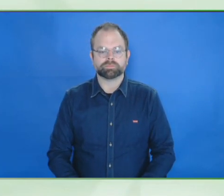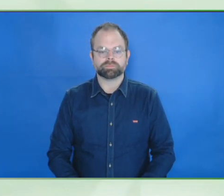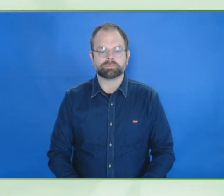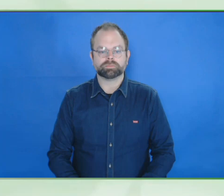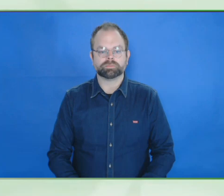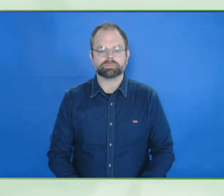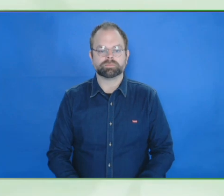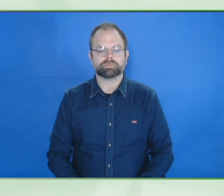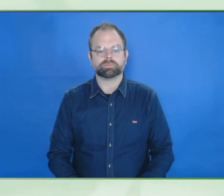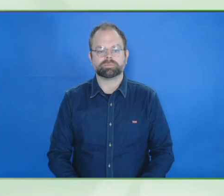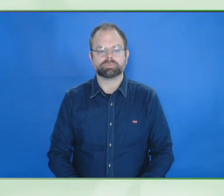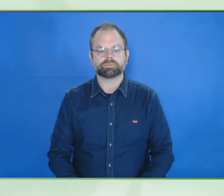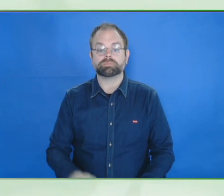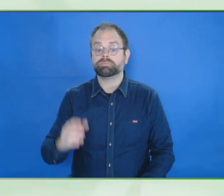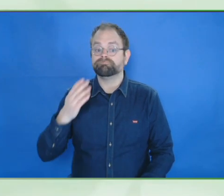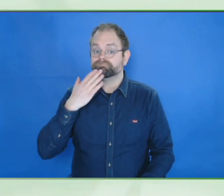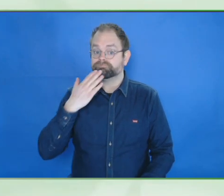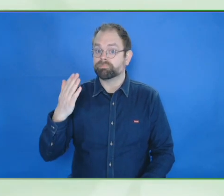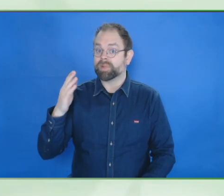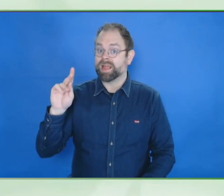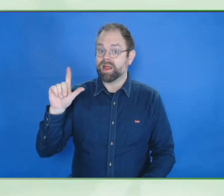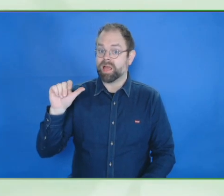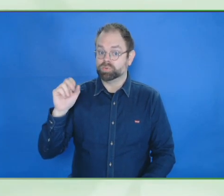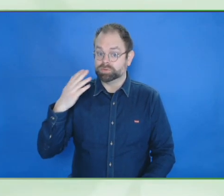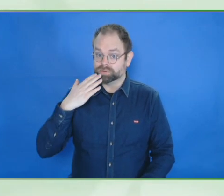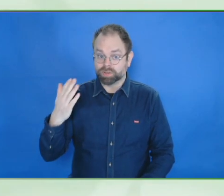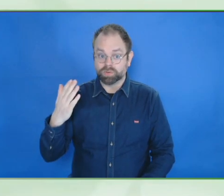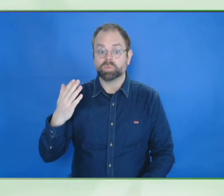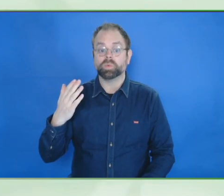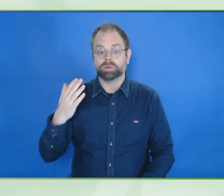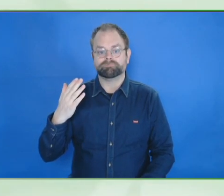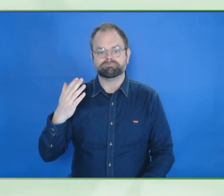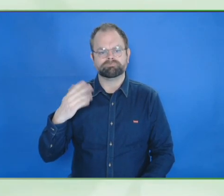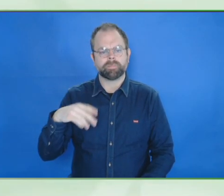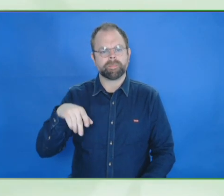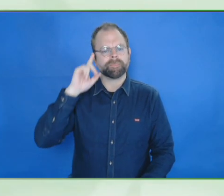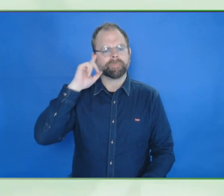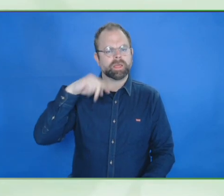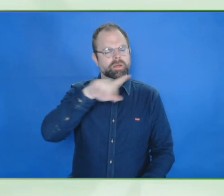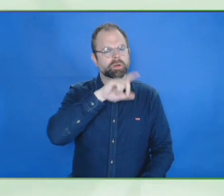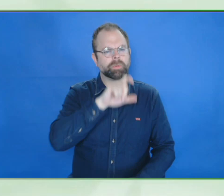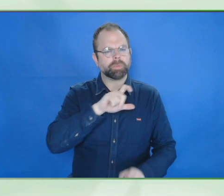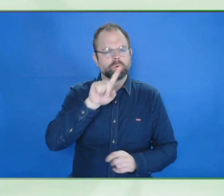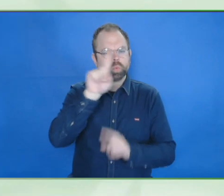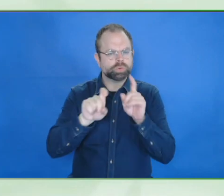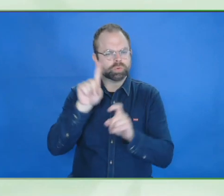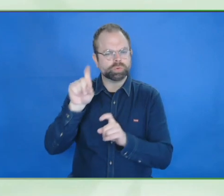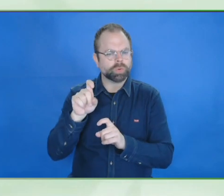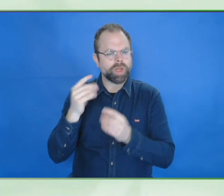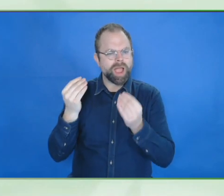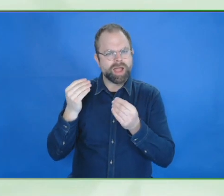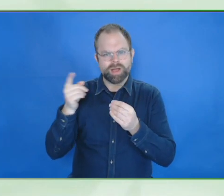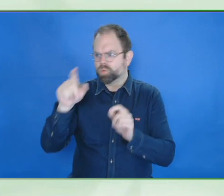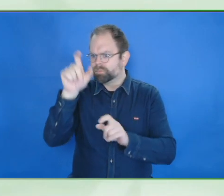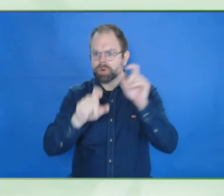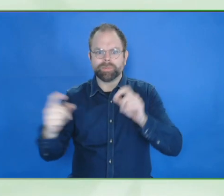how you can get everybody together without duplicating projects, because I know we've seen that all the time And that's a good thing we're all here at this conference, because people come